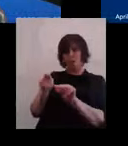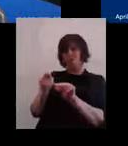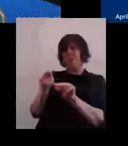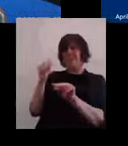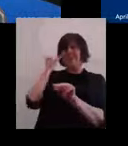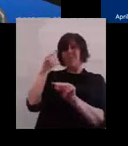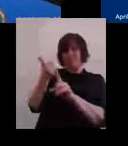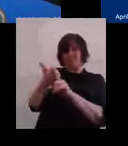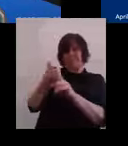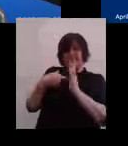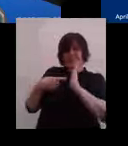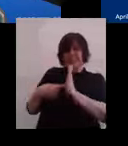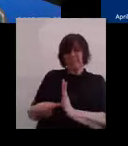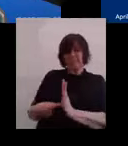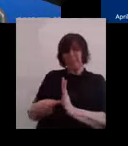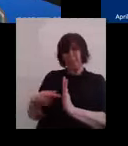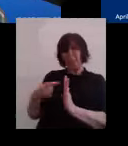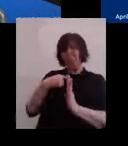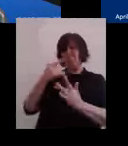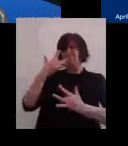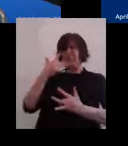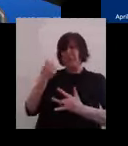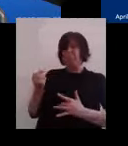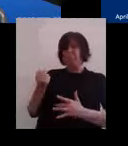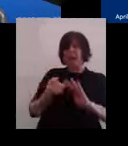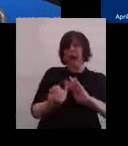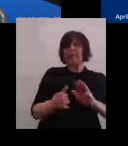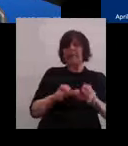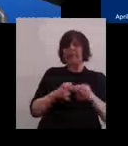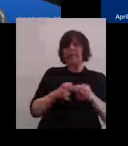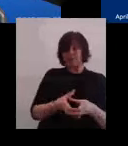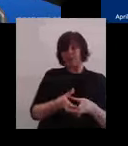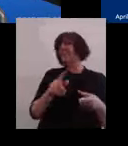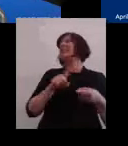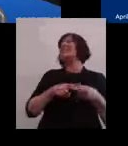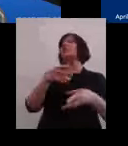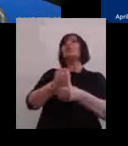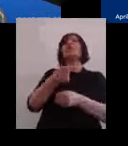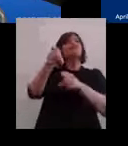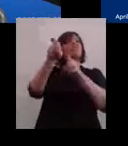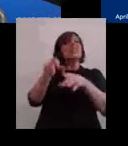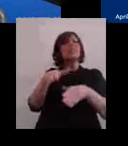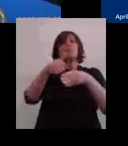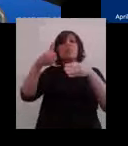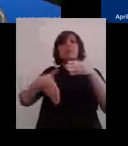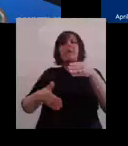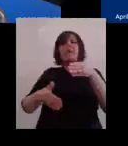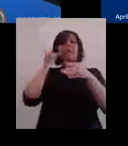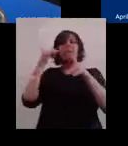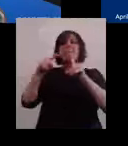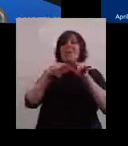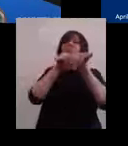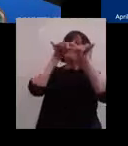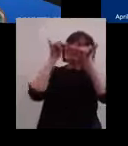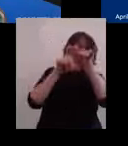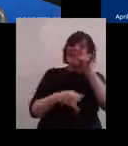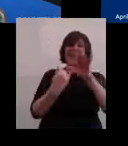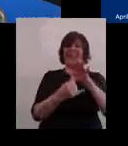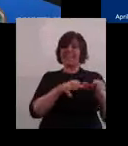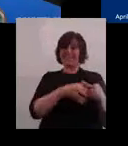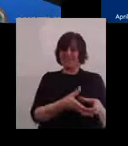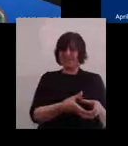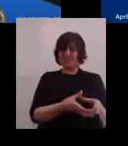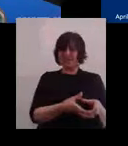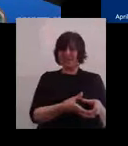illness, and you are put in isolation until you get your test results. If they're positive, you stay in isolation. If they're negative, well, you can come